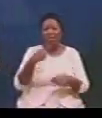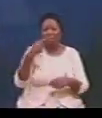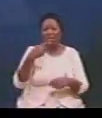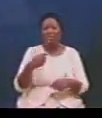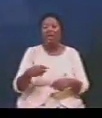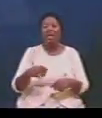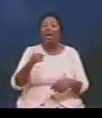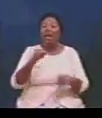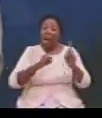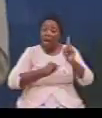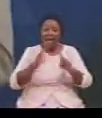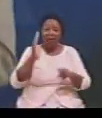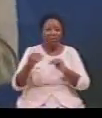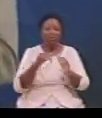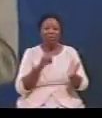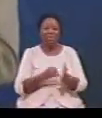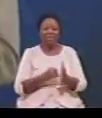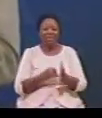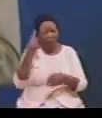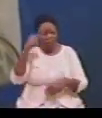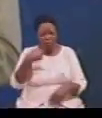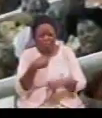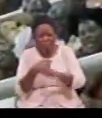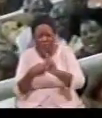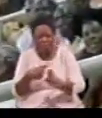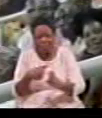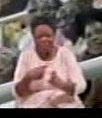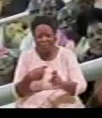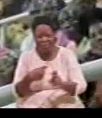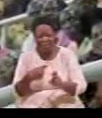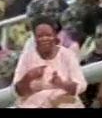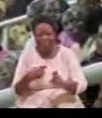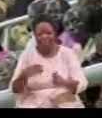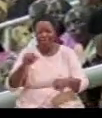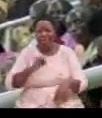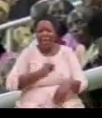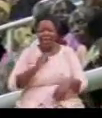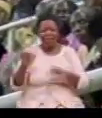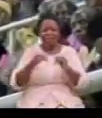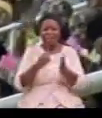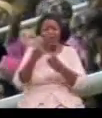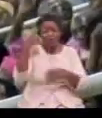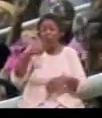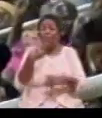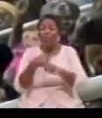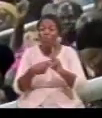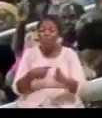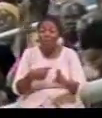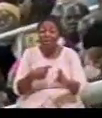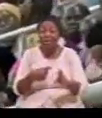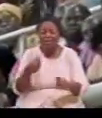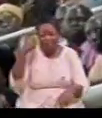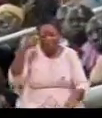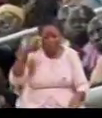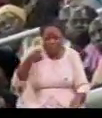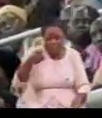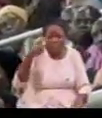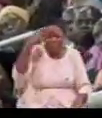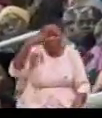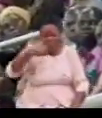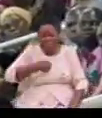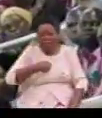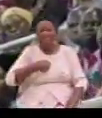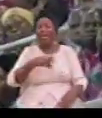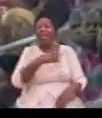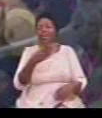will do it. For who? I will do it. For who? For you there tonight,